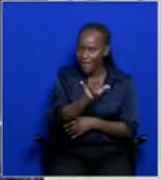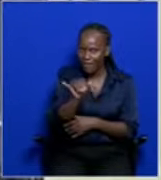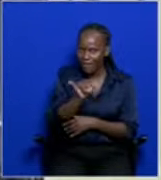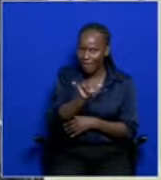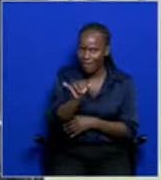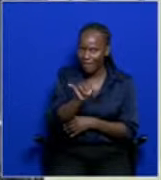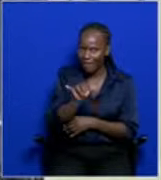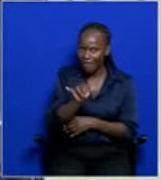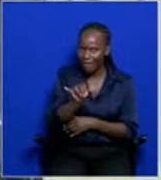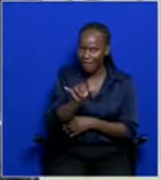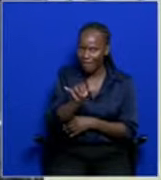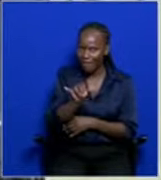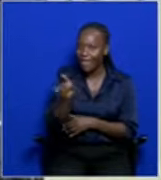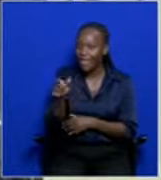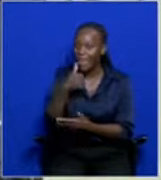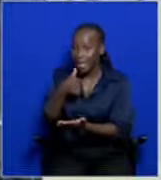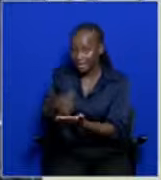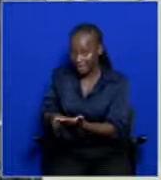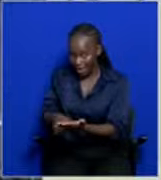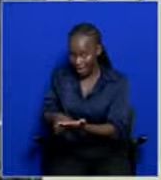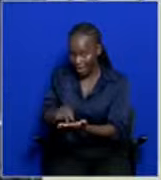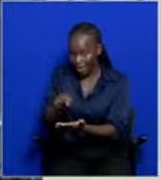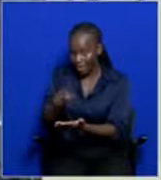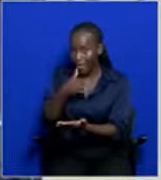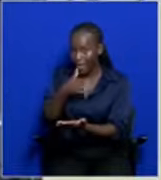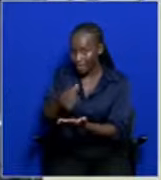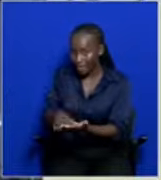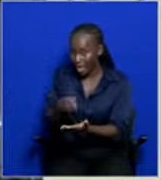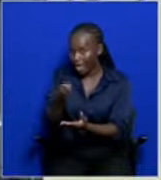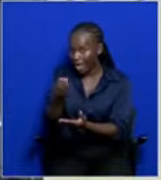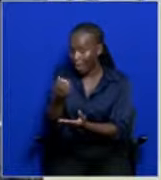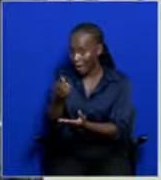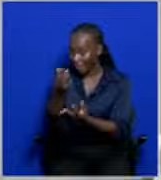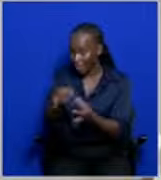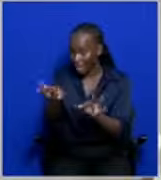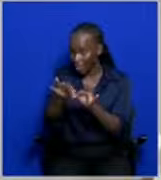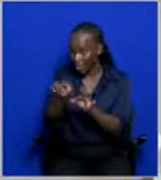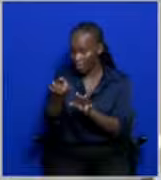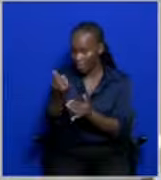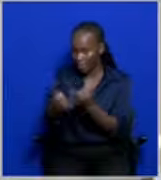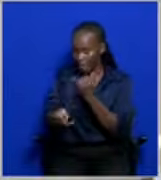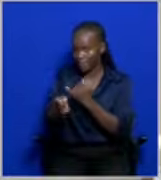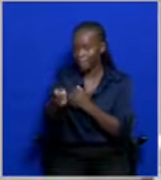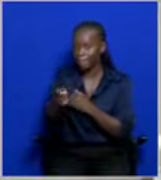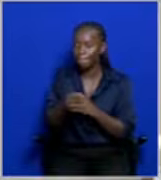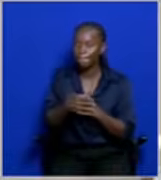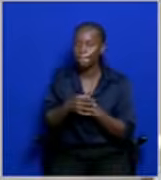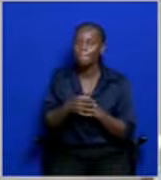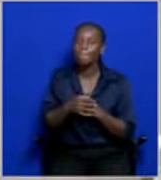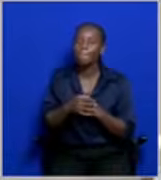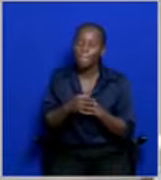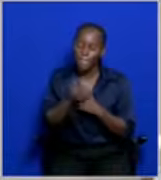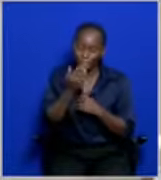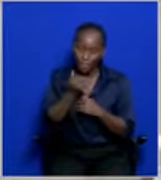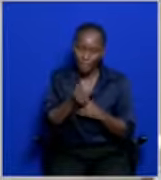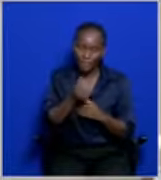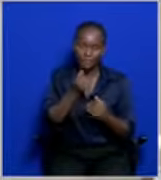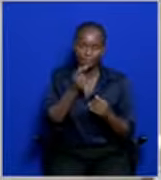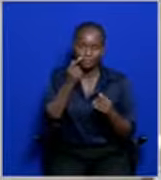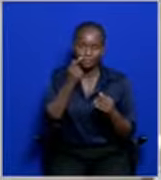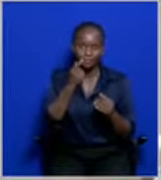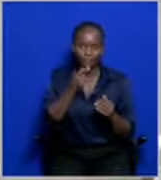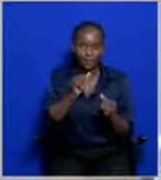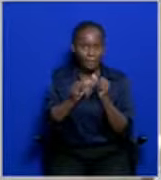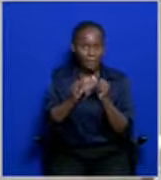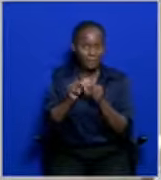In the letter. In the letter. And perhaps it might assist if we go to page 311 of the